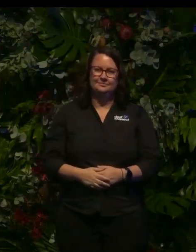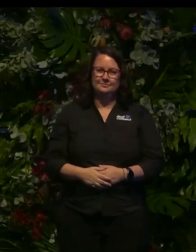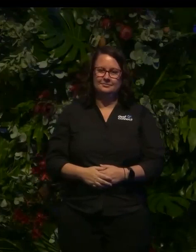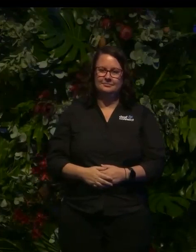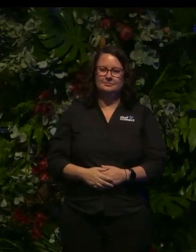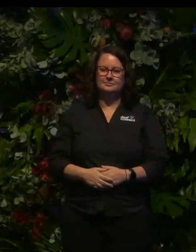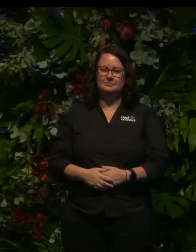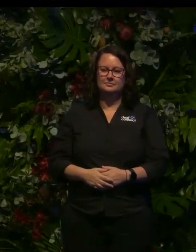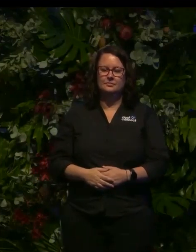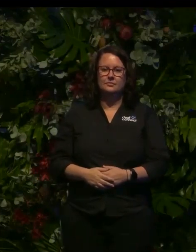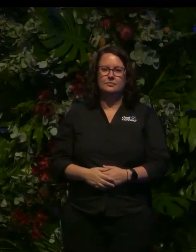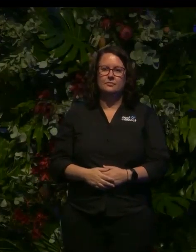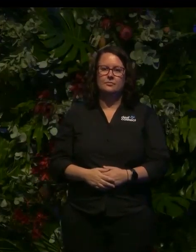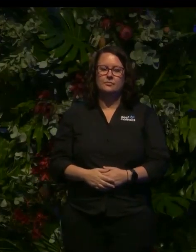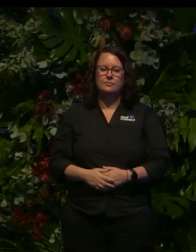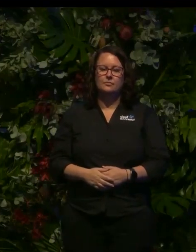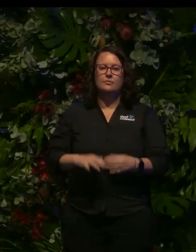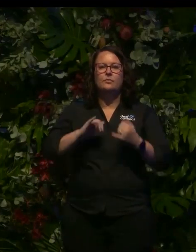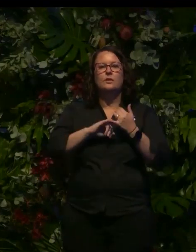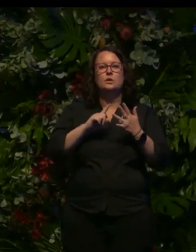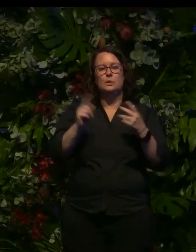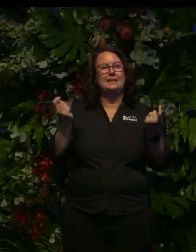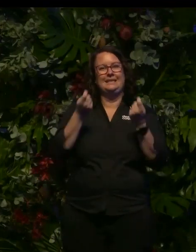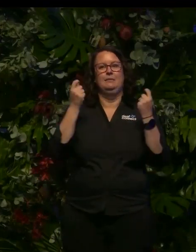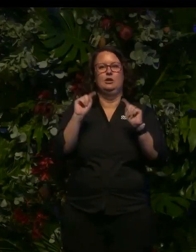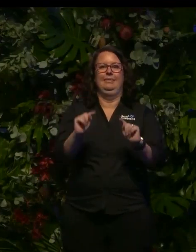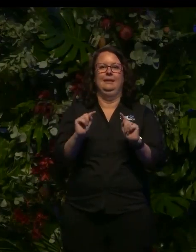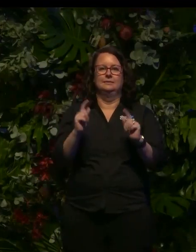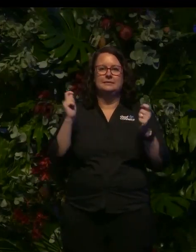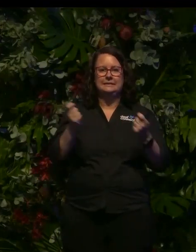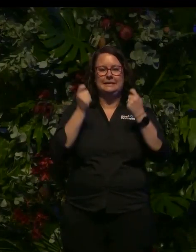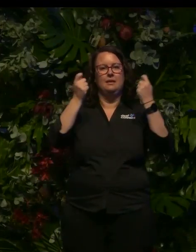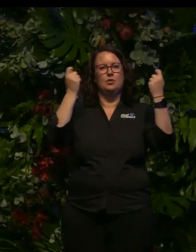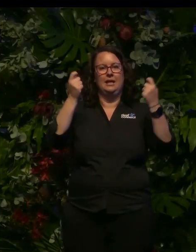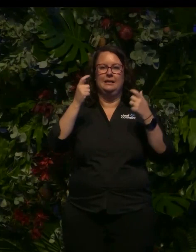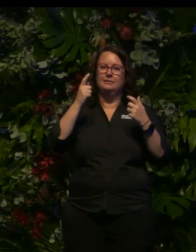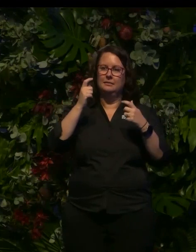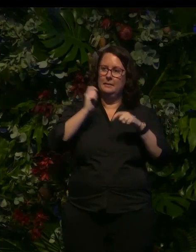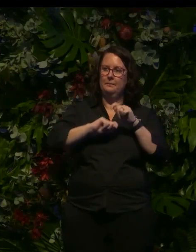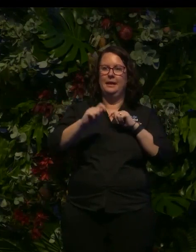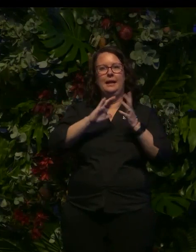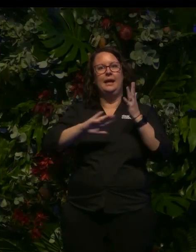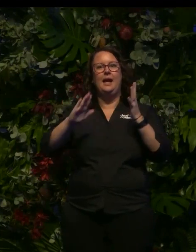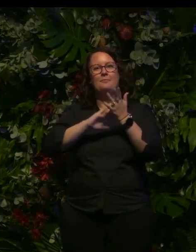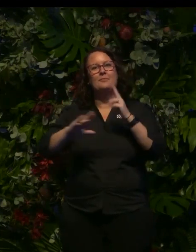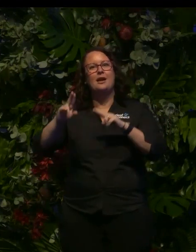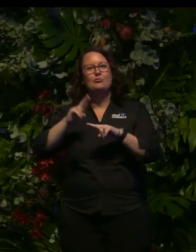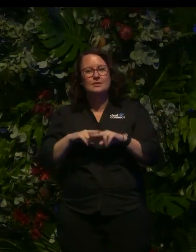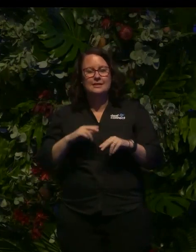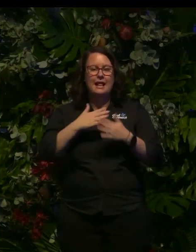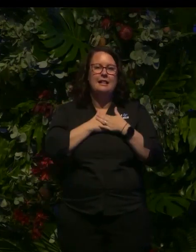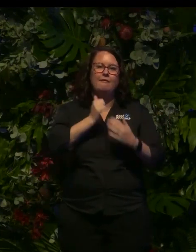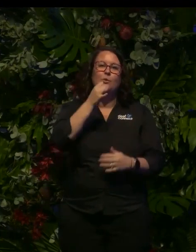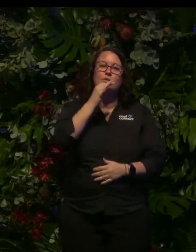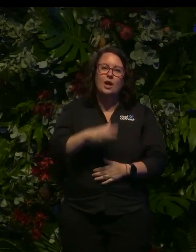But it's taking advantage of it, and celebrating being parents, and celebrating having your child and loving your